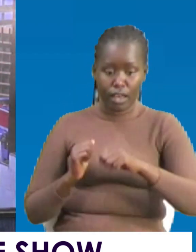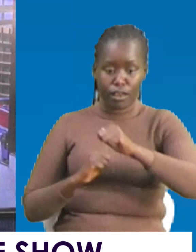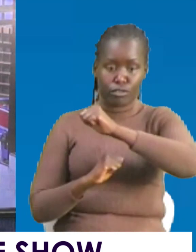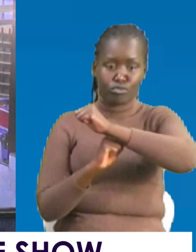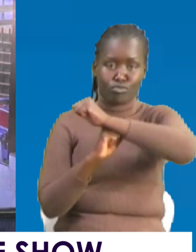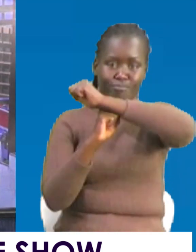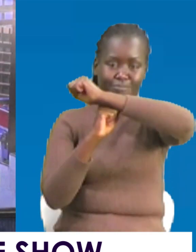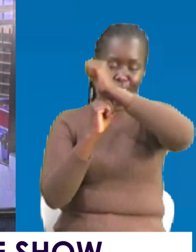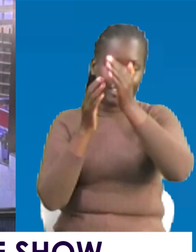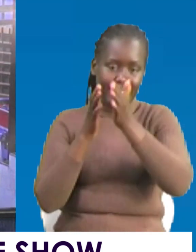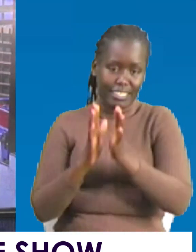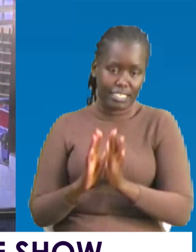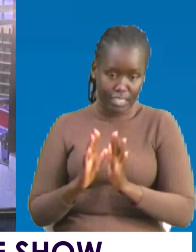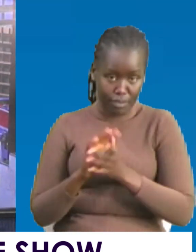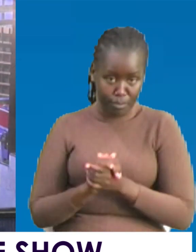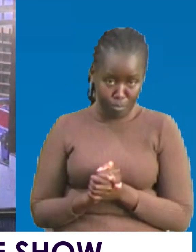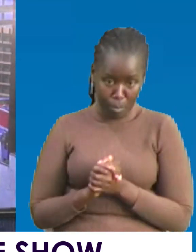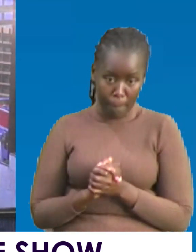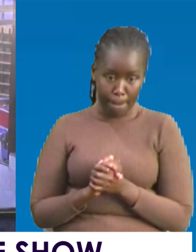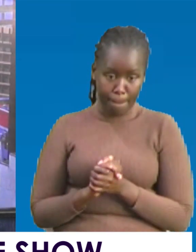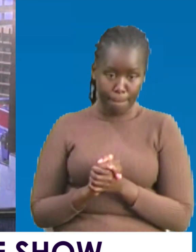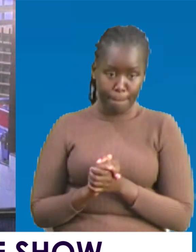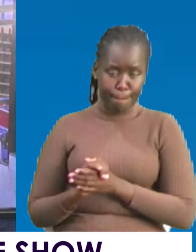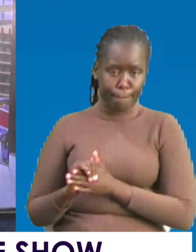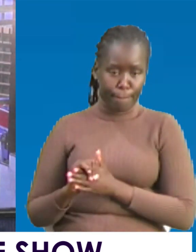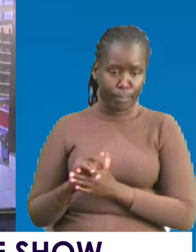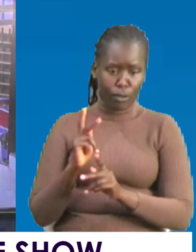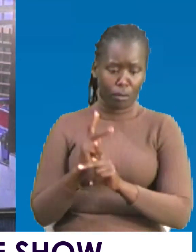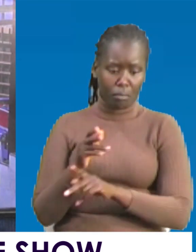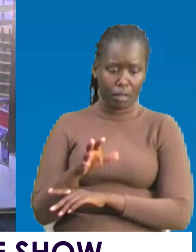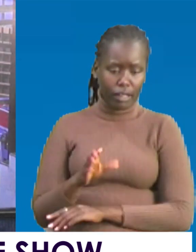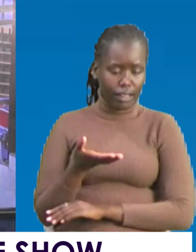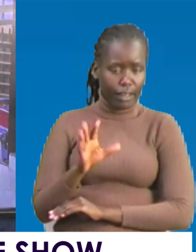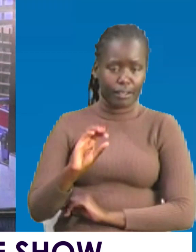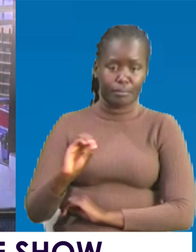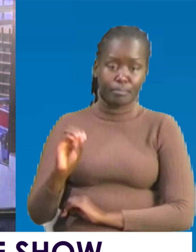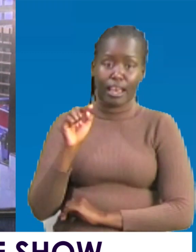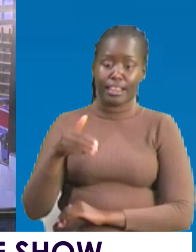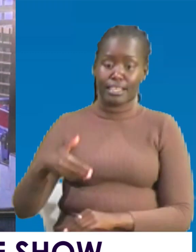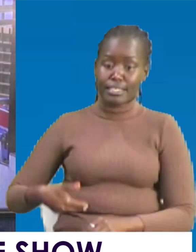sponsors and sponsoree. Yeah? Don't put them in those corners. These young people are